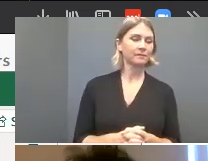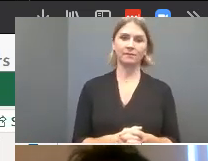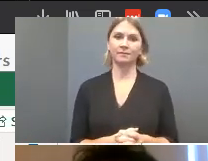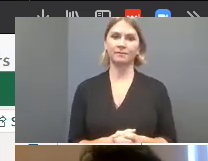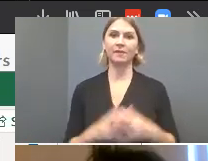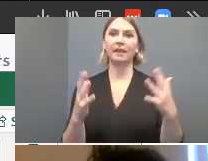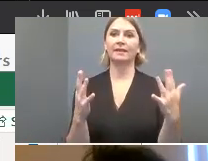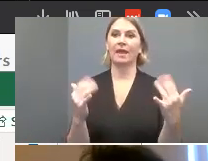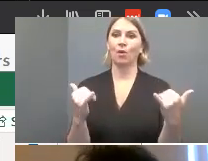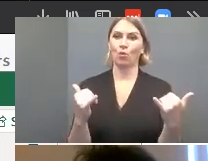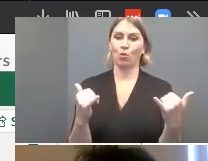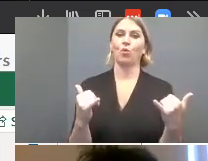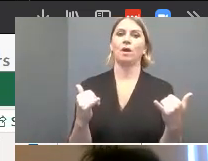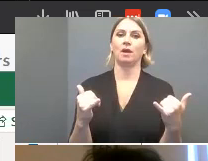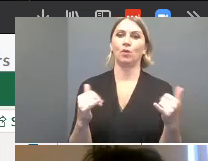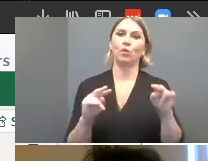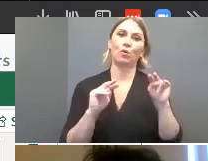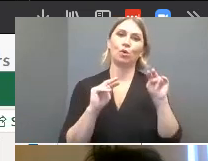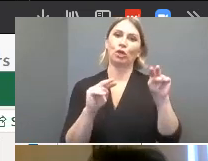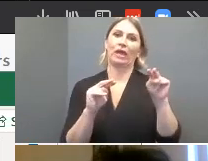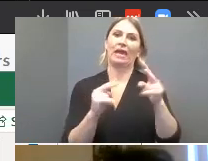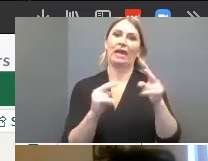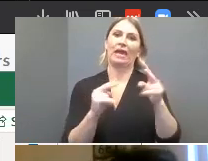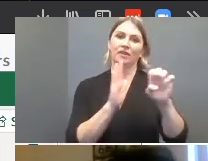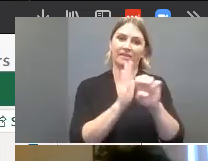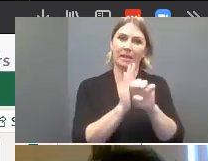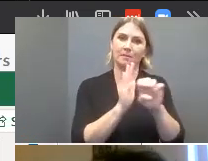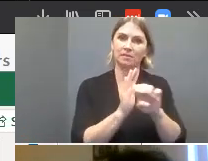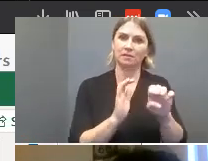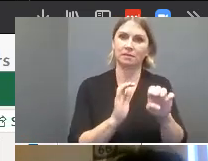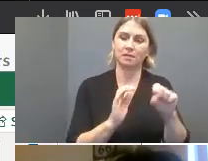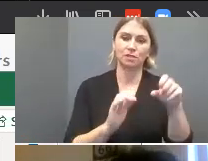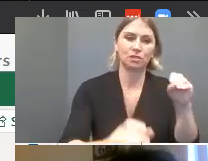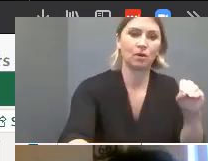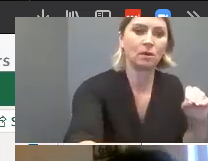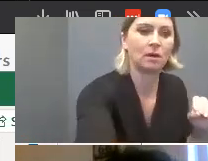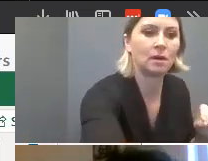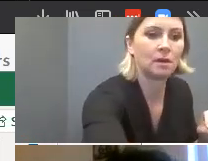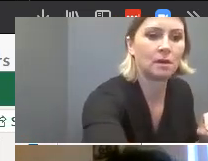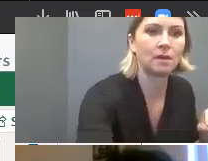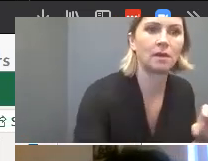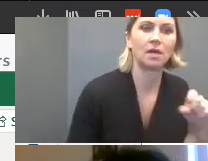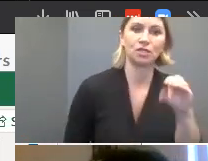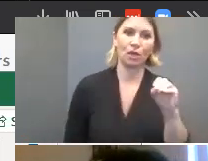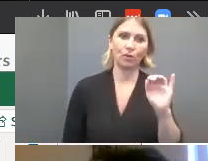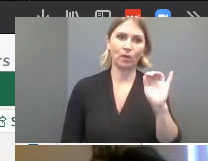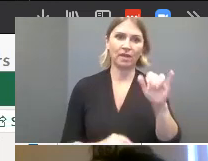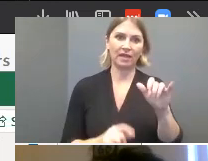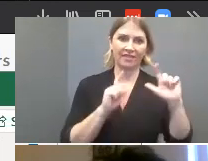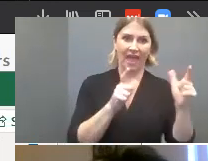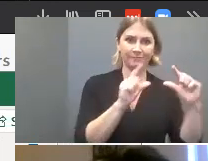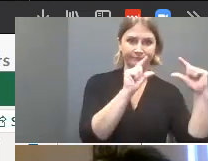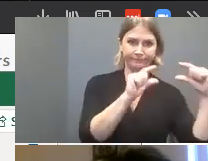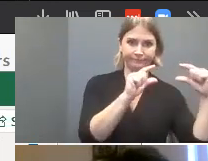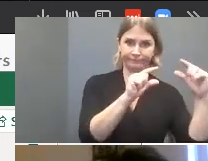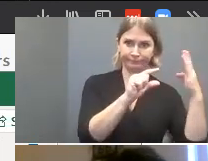Now, let's look at a couple examples. So let's say that our algorithm takes this amount of time, that